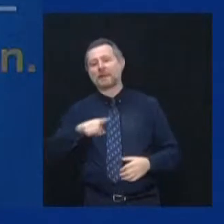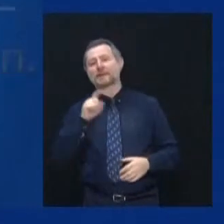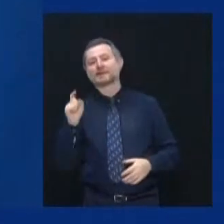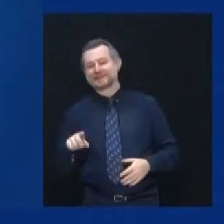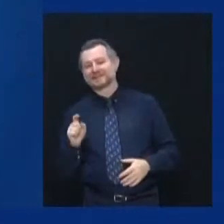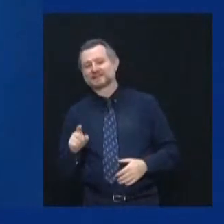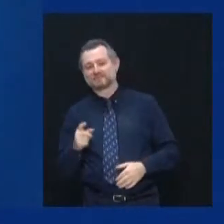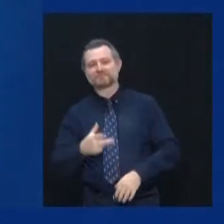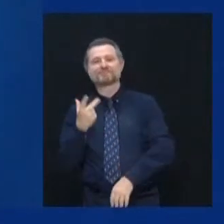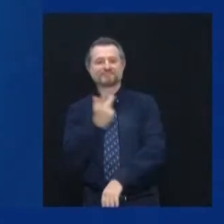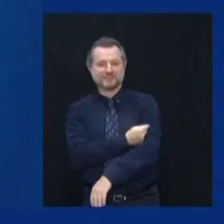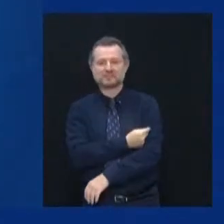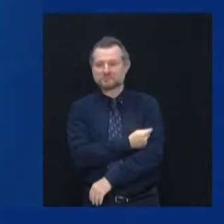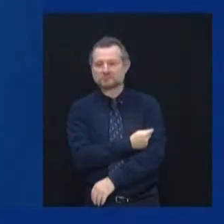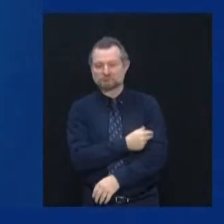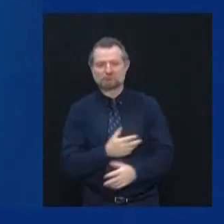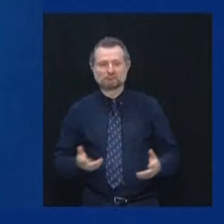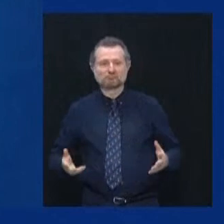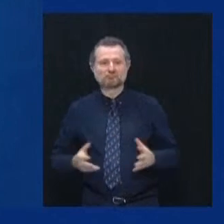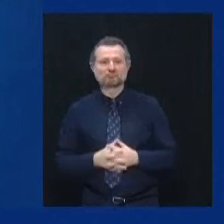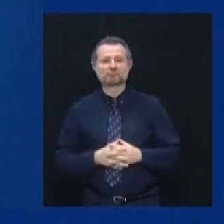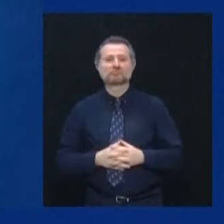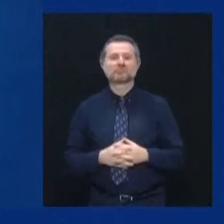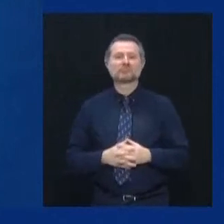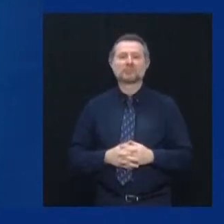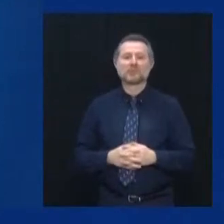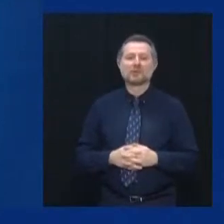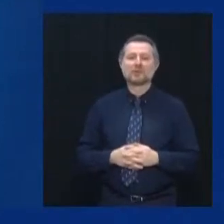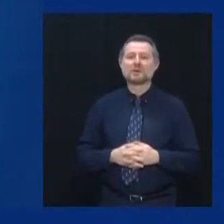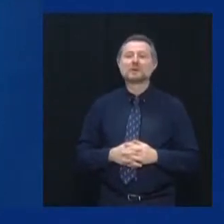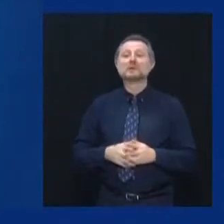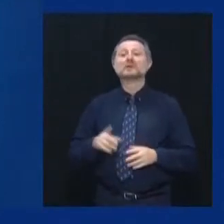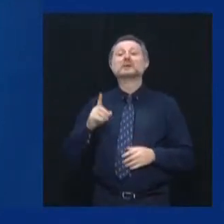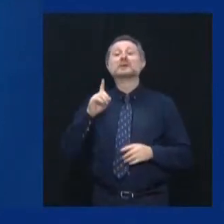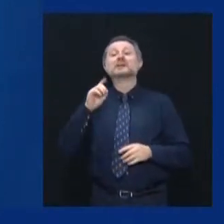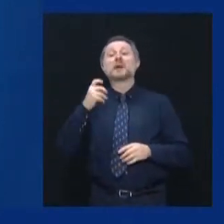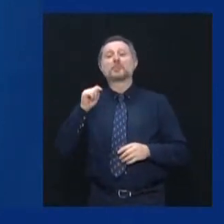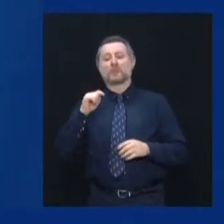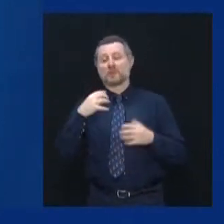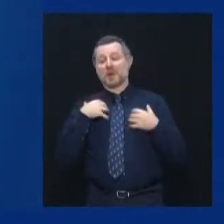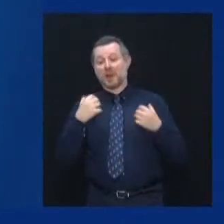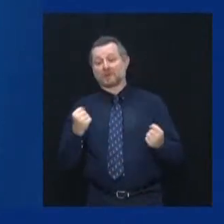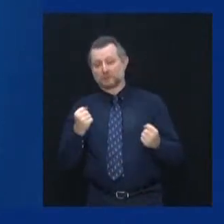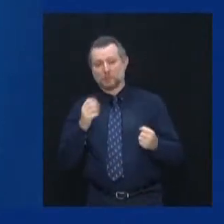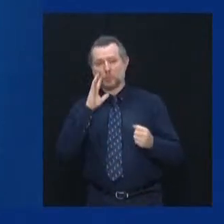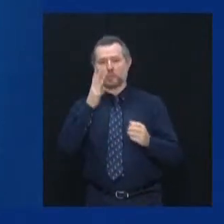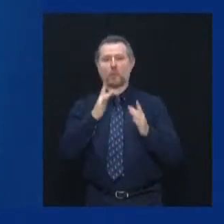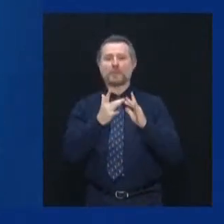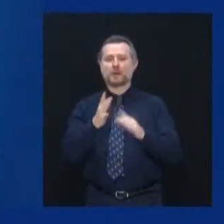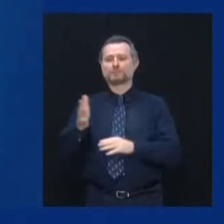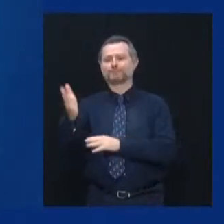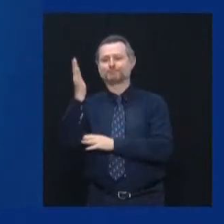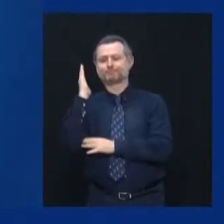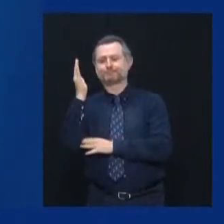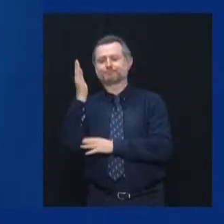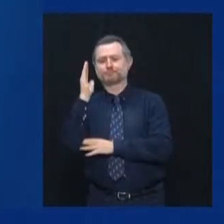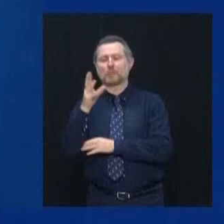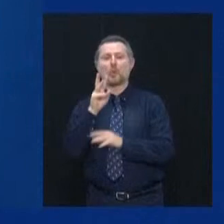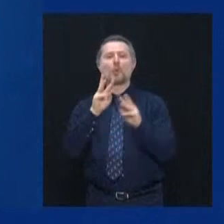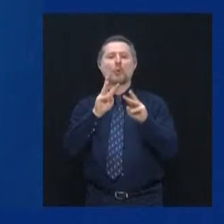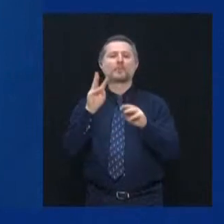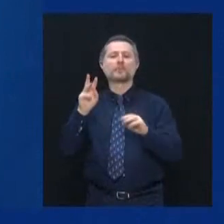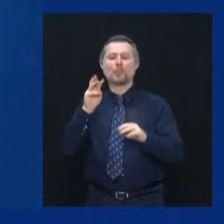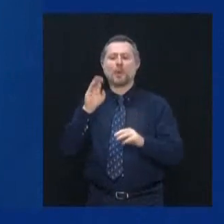needs the vaccine. Department of Health is going to hold a webinar on Monday for all the